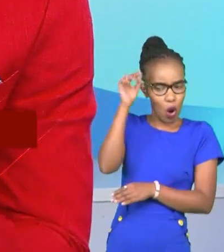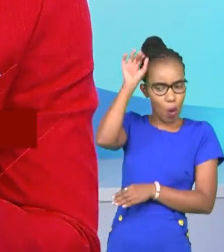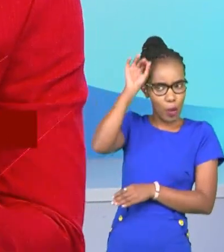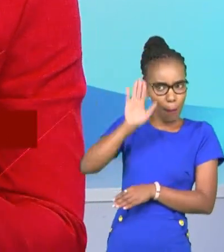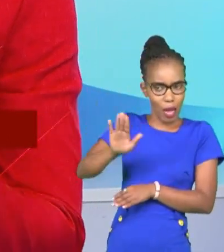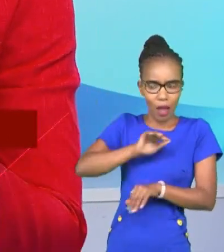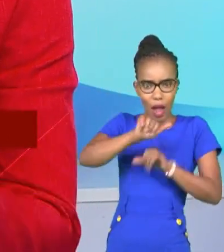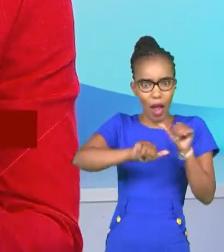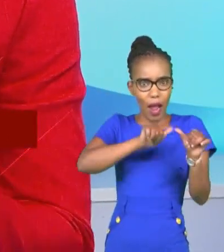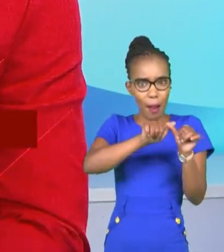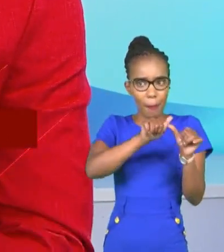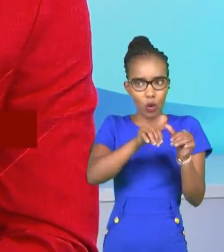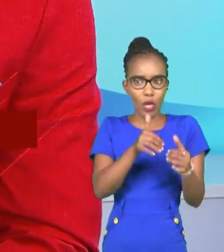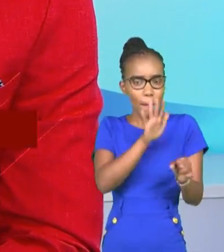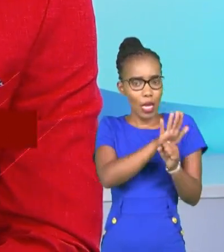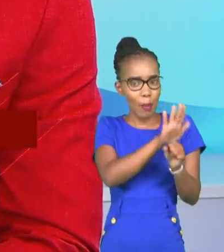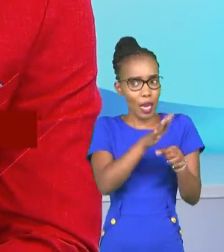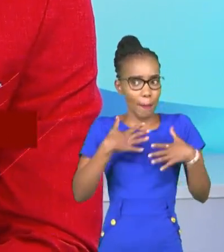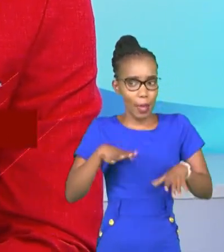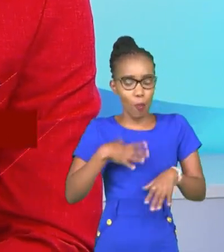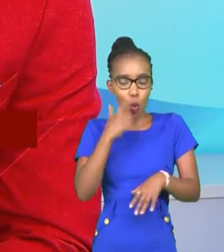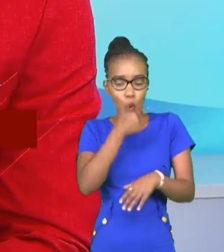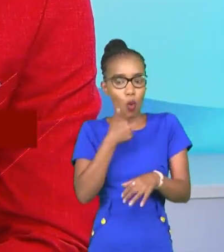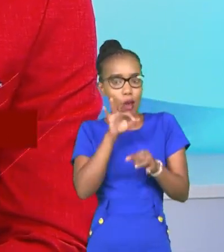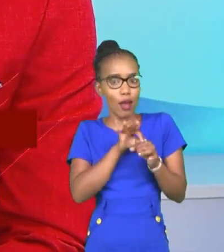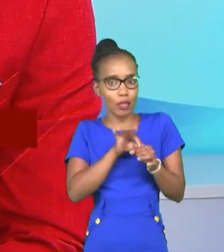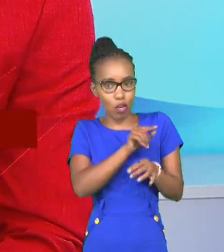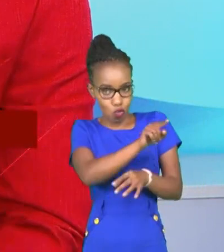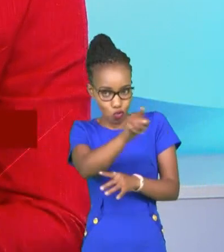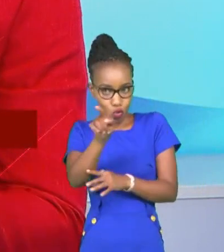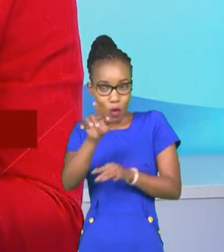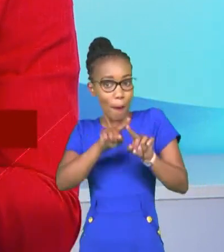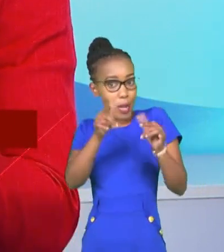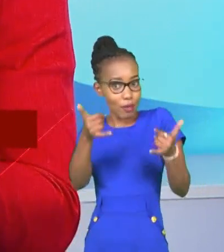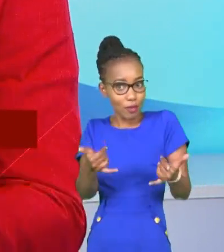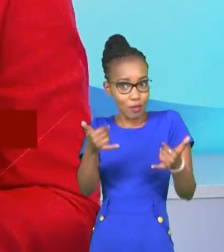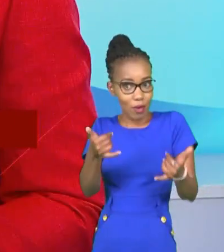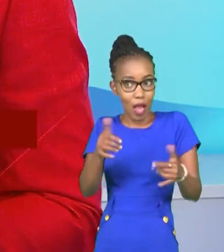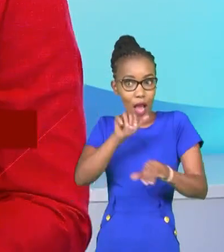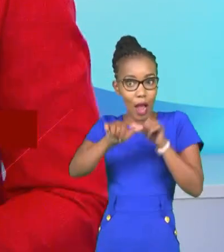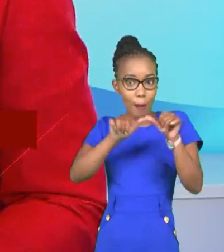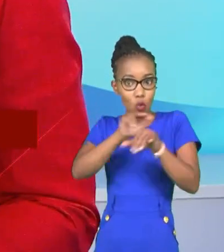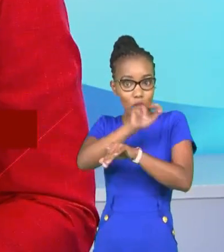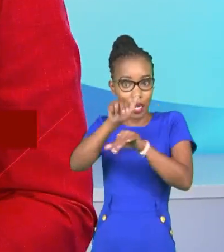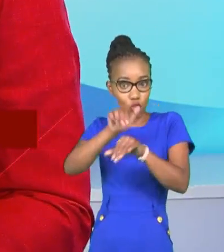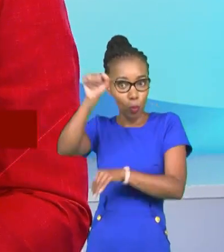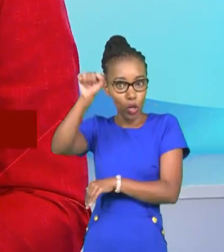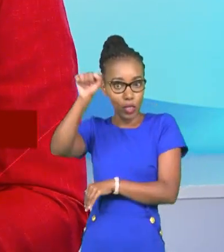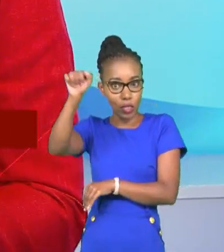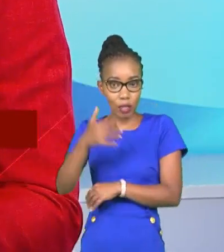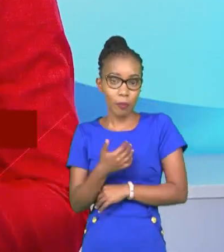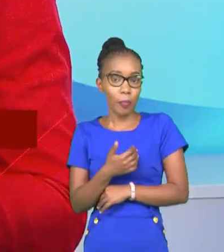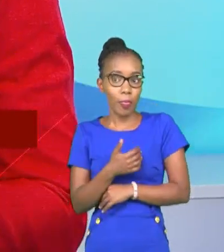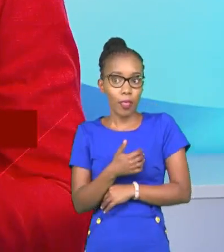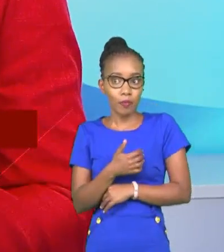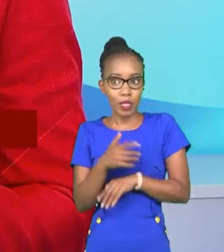revolves around the many people who selected you or elected you. But now when it comes to national politics, and we